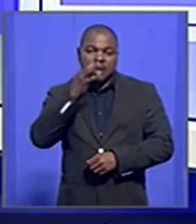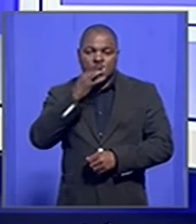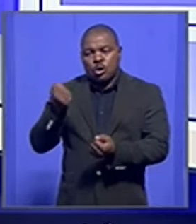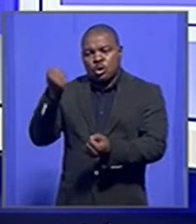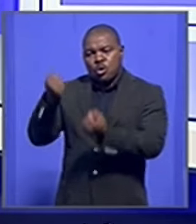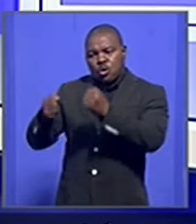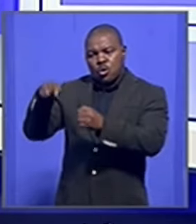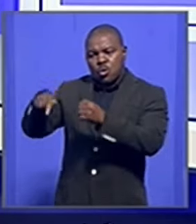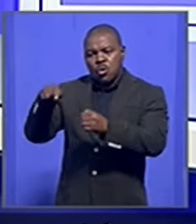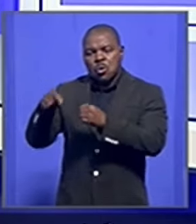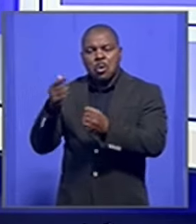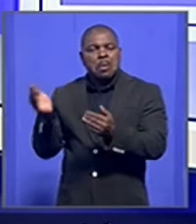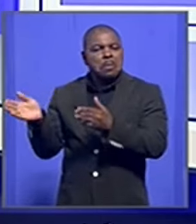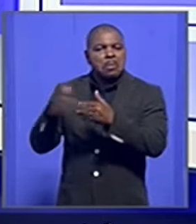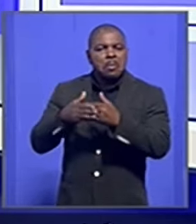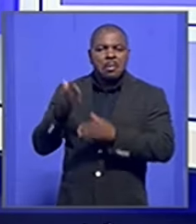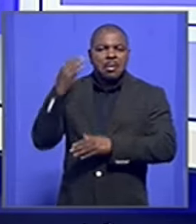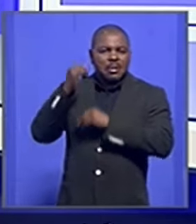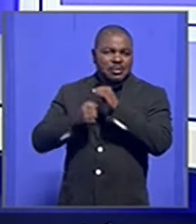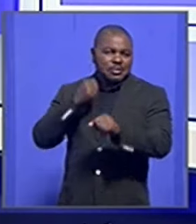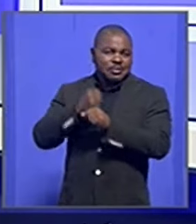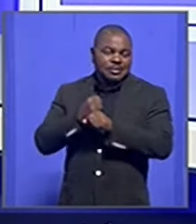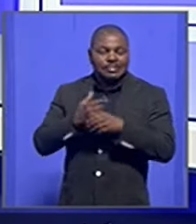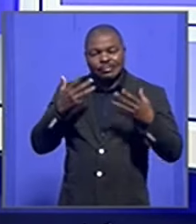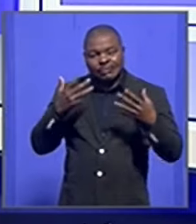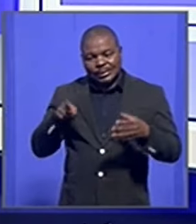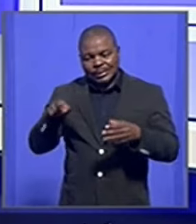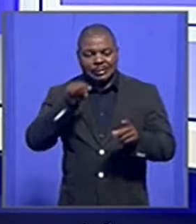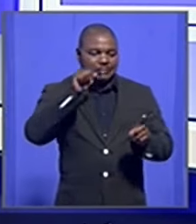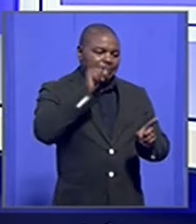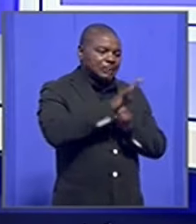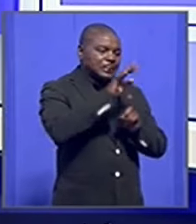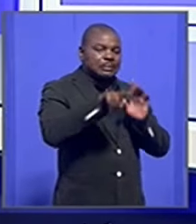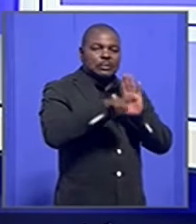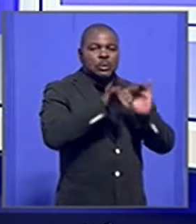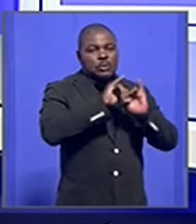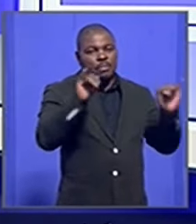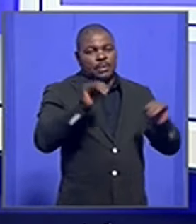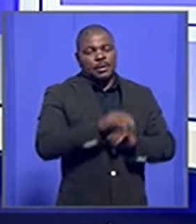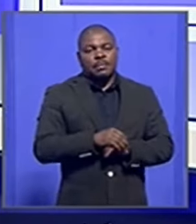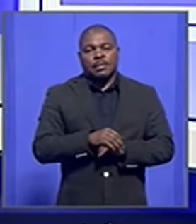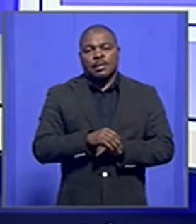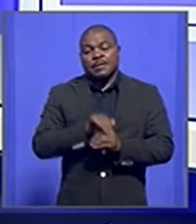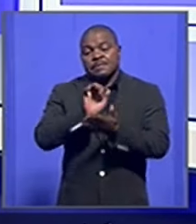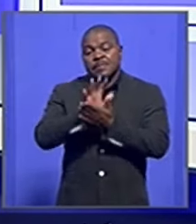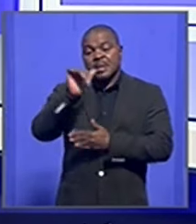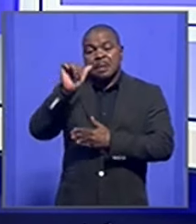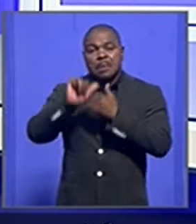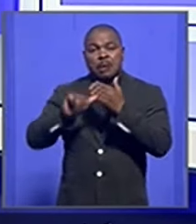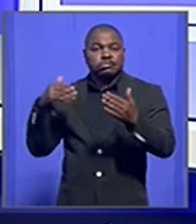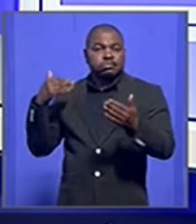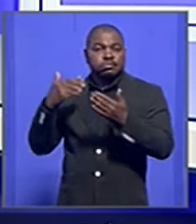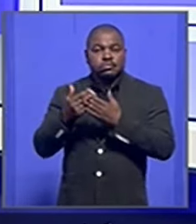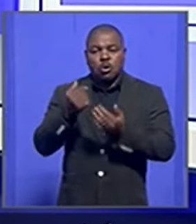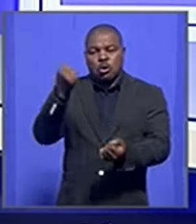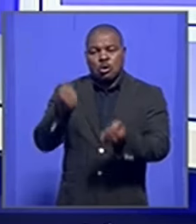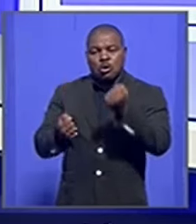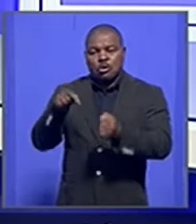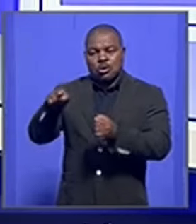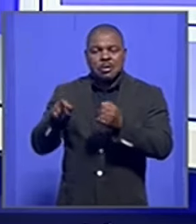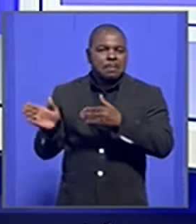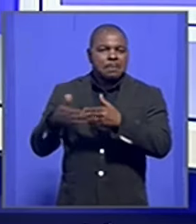ya magiseterata wa Galeshewe ngogola go baamile mo go maswe. Ke dikgwedi di le 15 kgotlatshekelo eno ya selegae